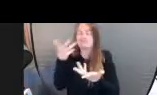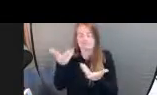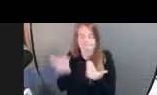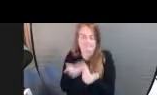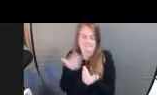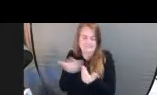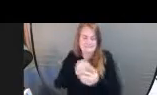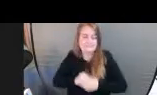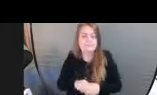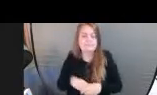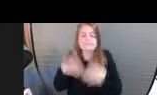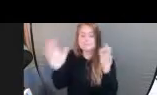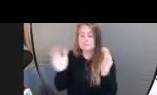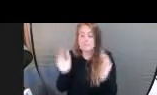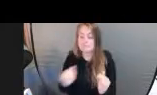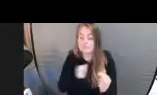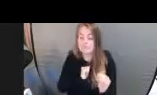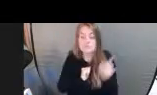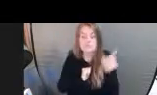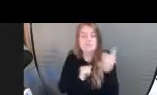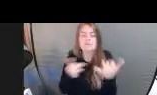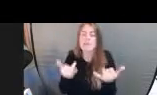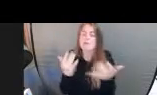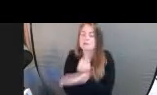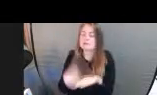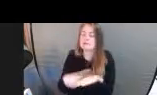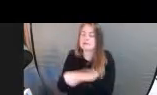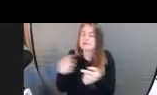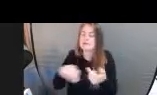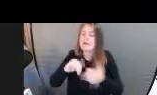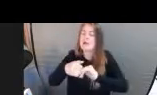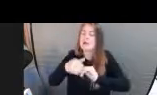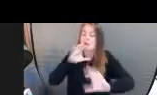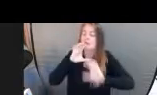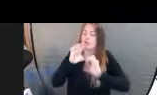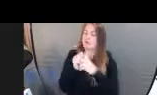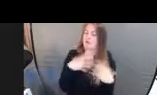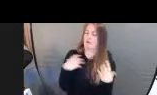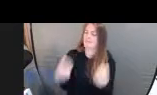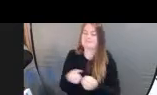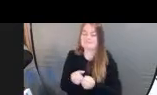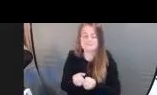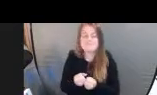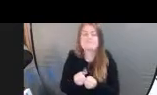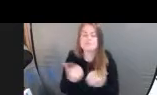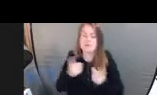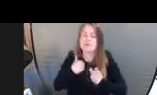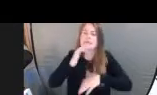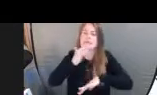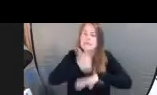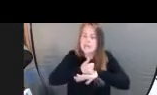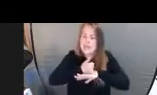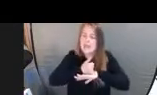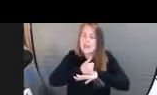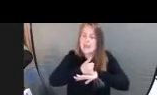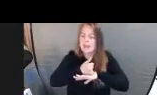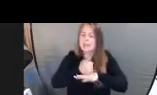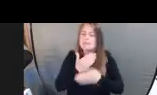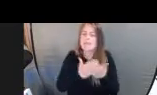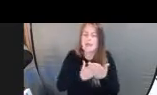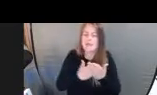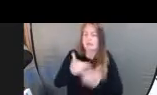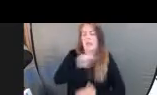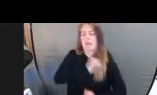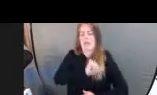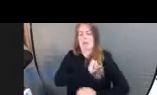So going from there, we want to talk about communicating with confidence. So now you've done the steps it takes to kind of remove attitudinal barriers. You're helping